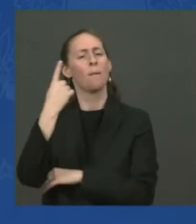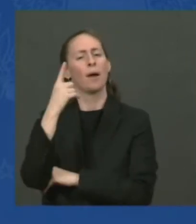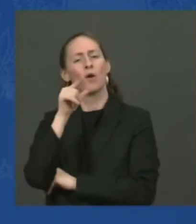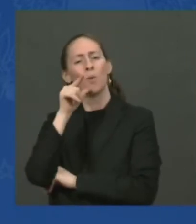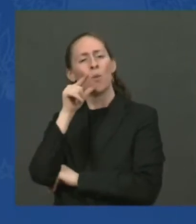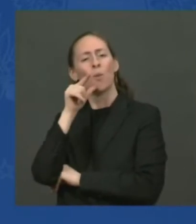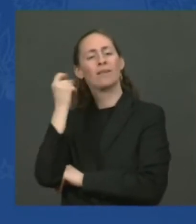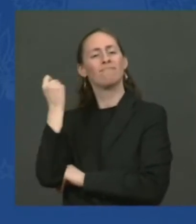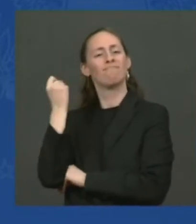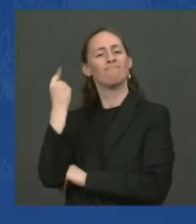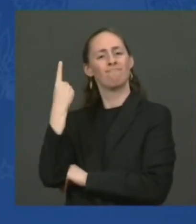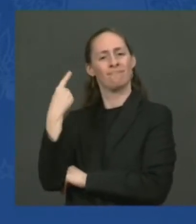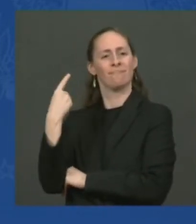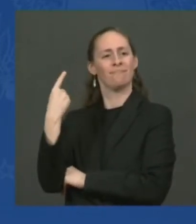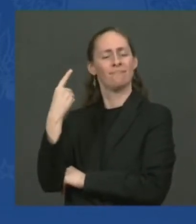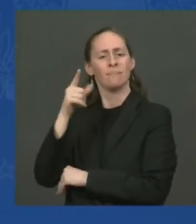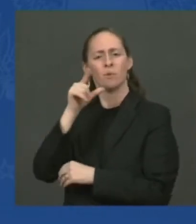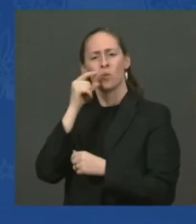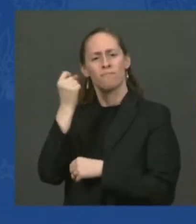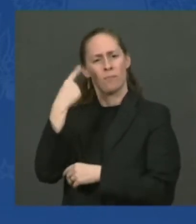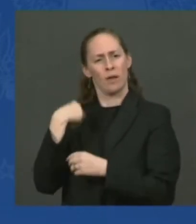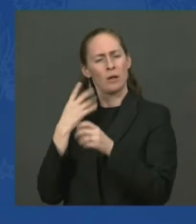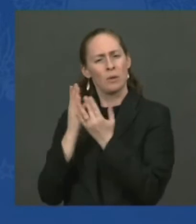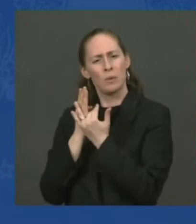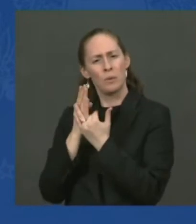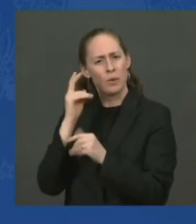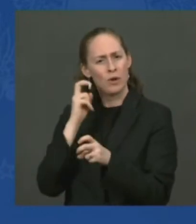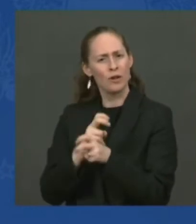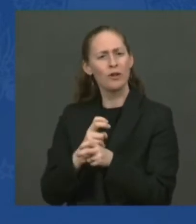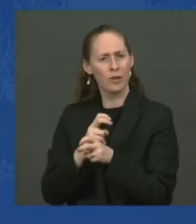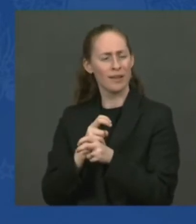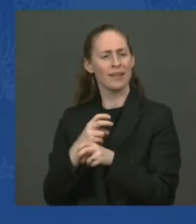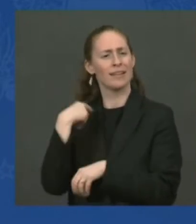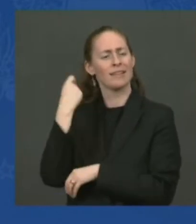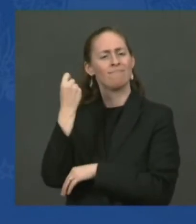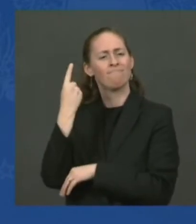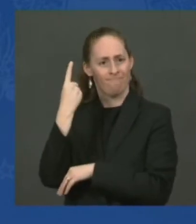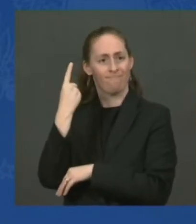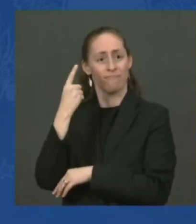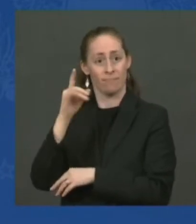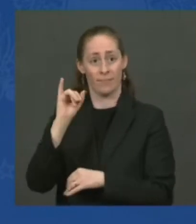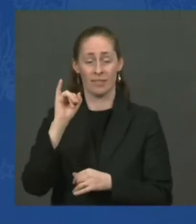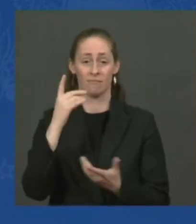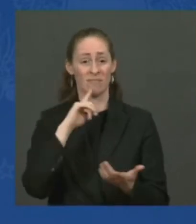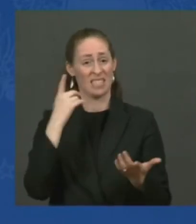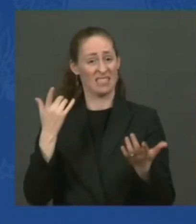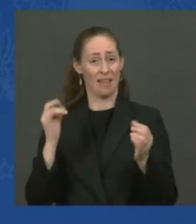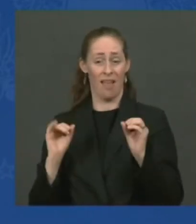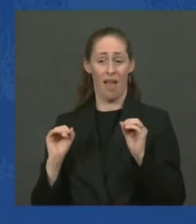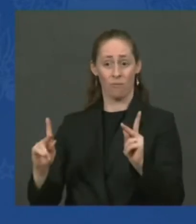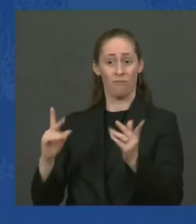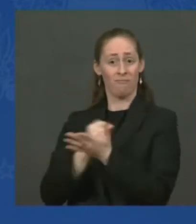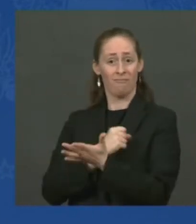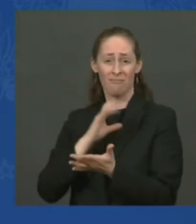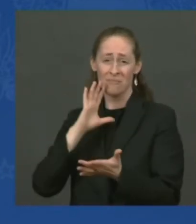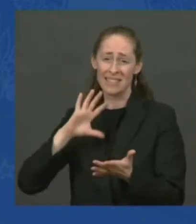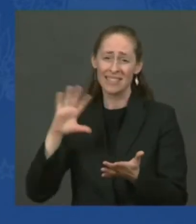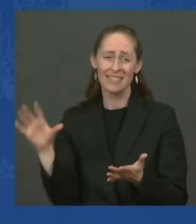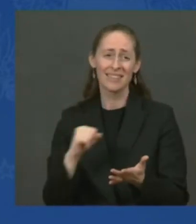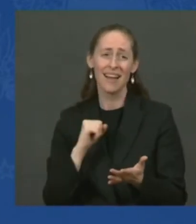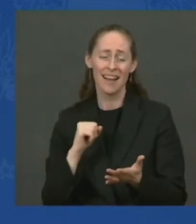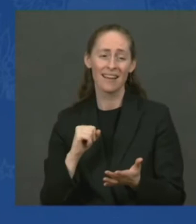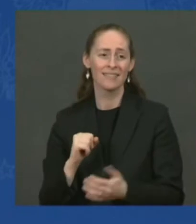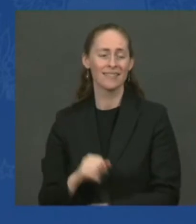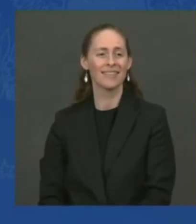me are going through and who always believes in us and what we can do if given a chance. I never imagined in a million years that I